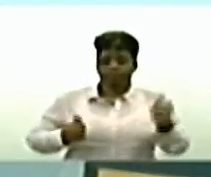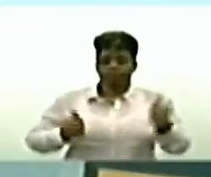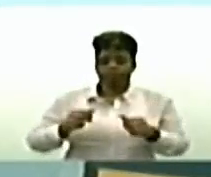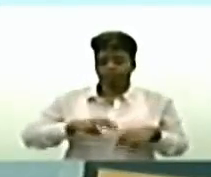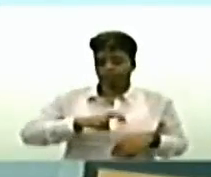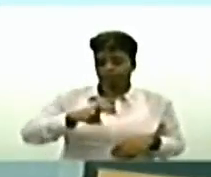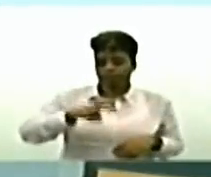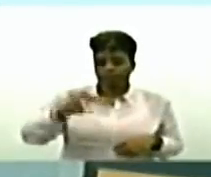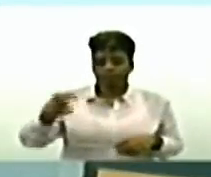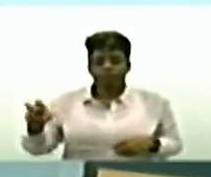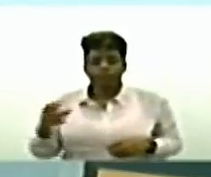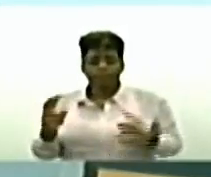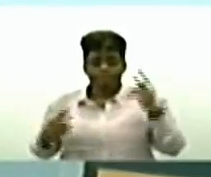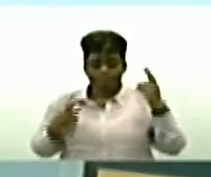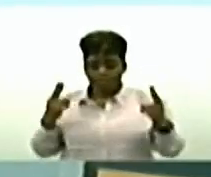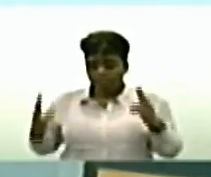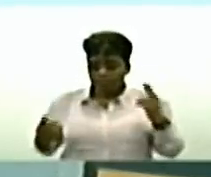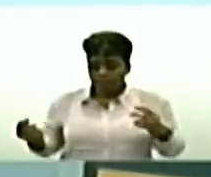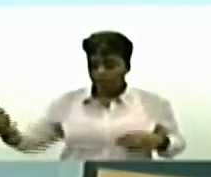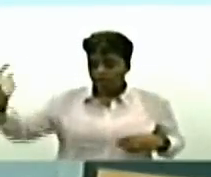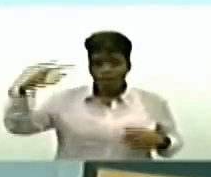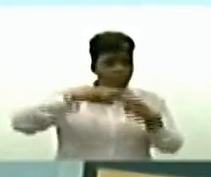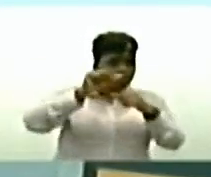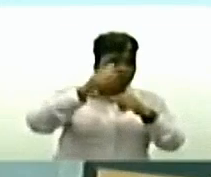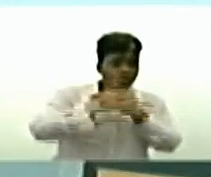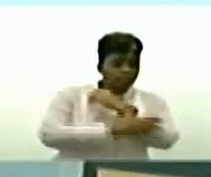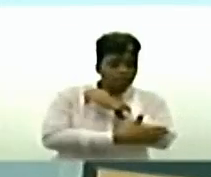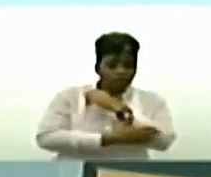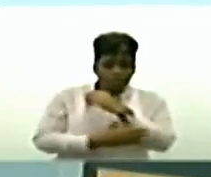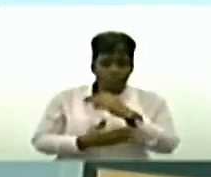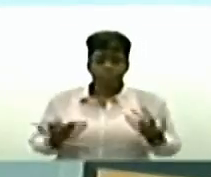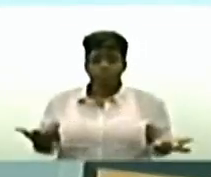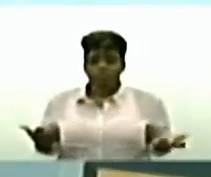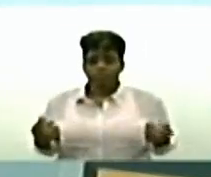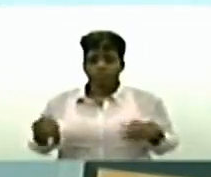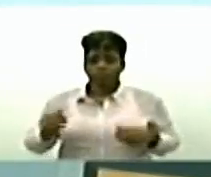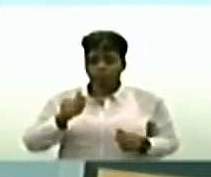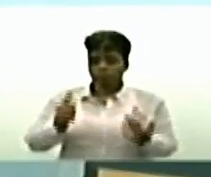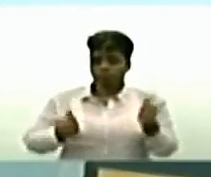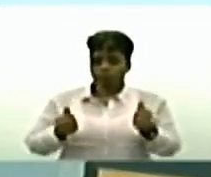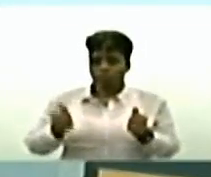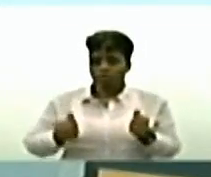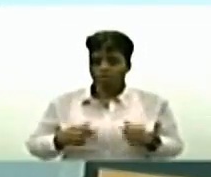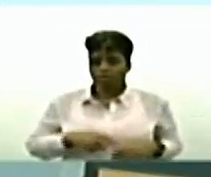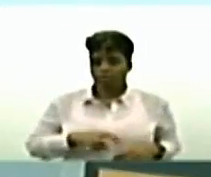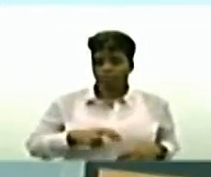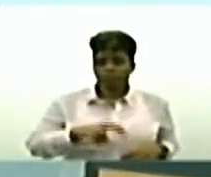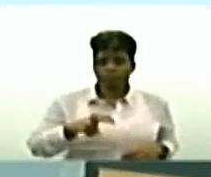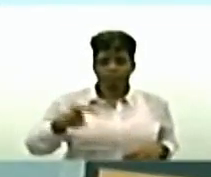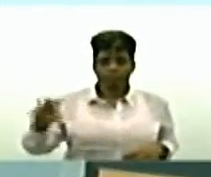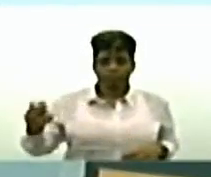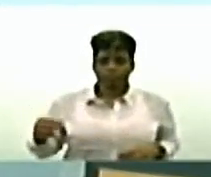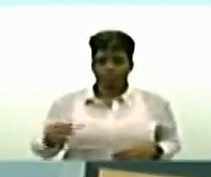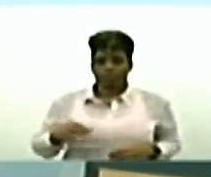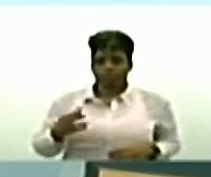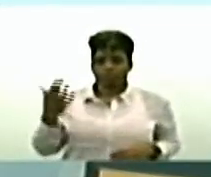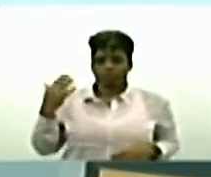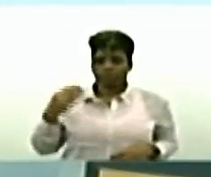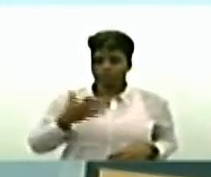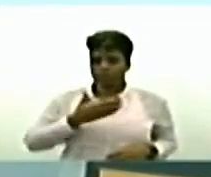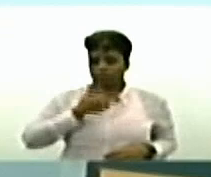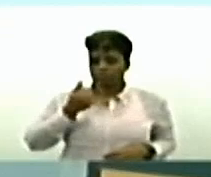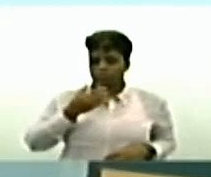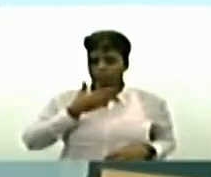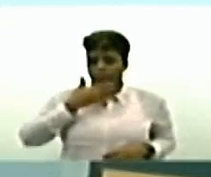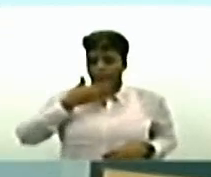Yes, I was awarded by Princess Cruise as the best tour guide in Grenada. I have pins